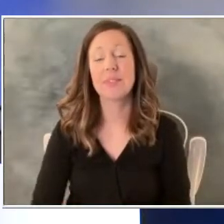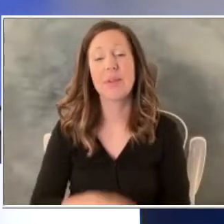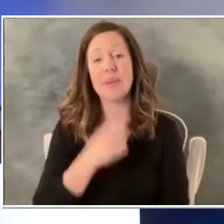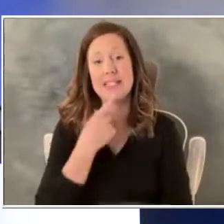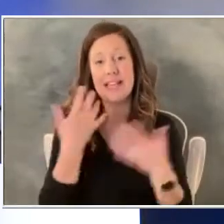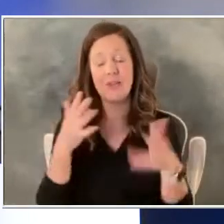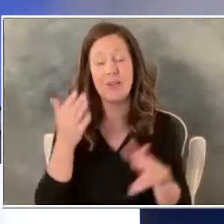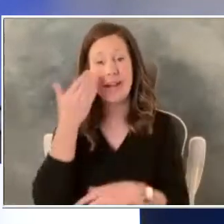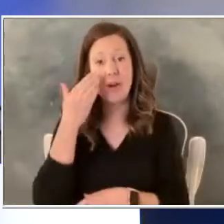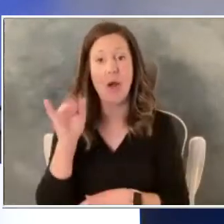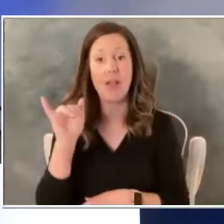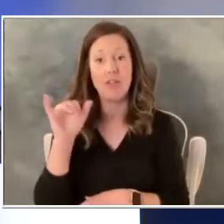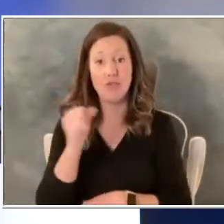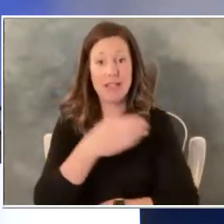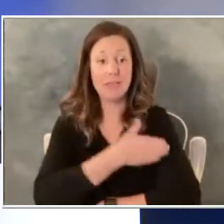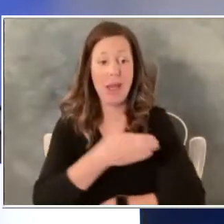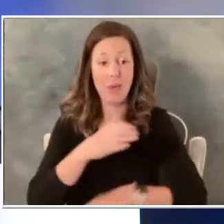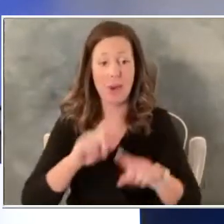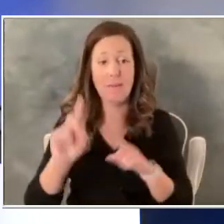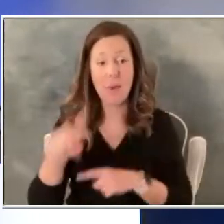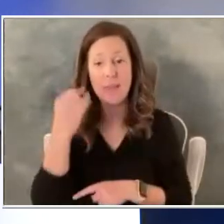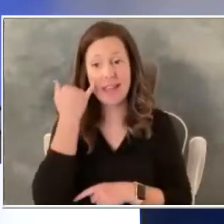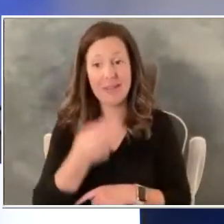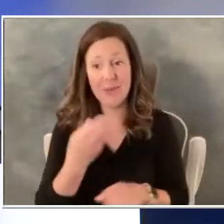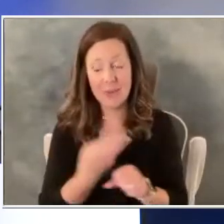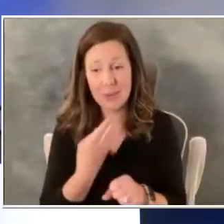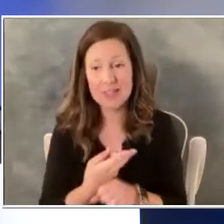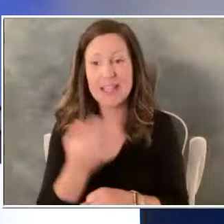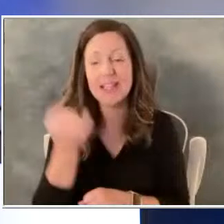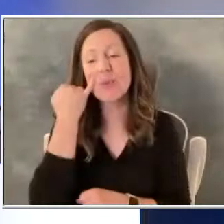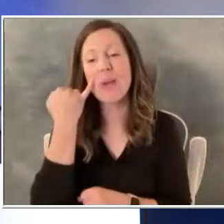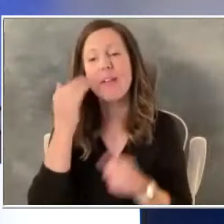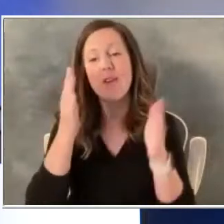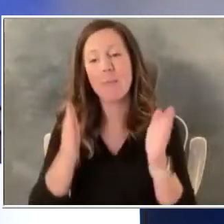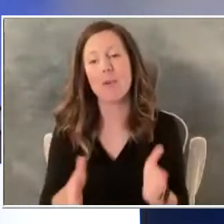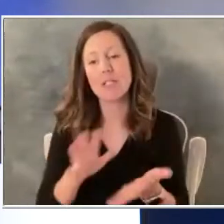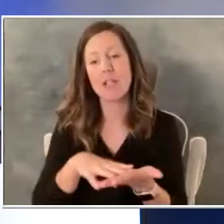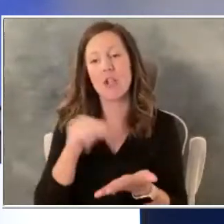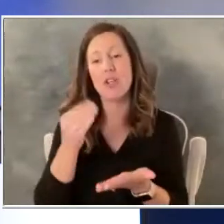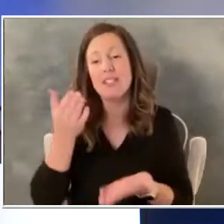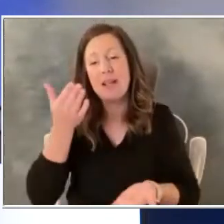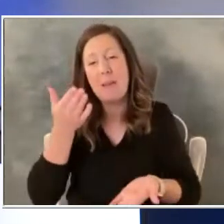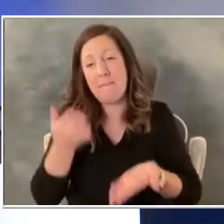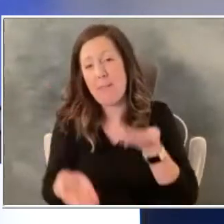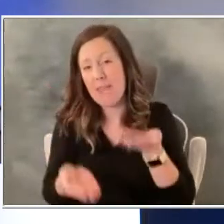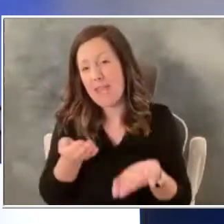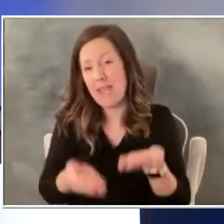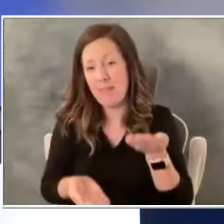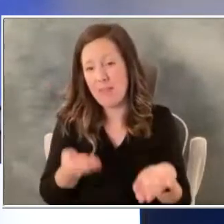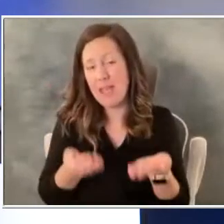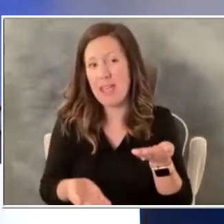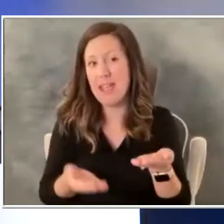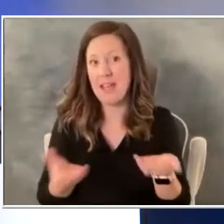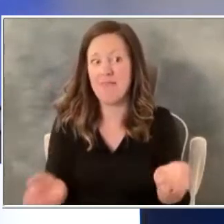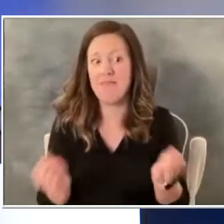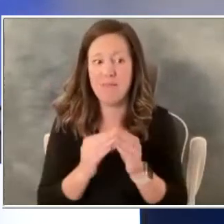you use it. So what would you say to someone who learns that they might possibly be at a higher